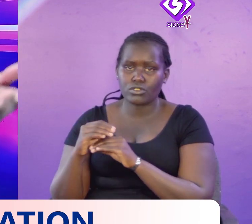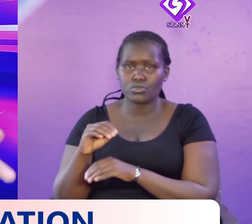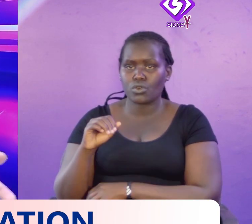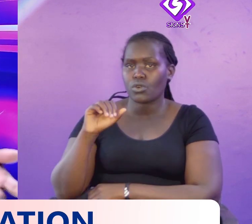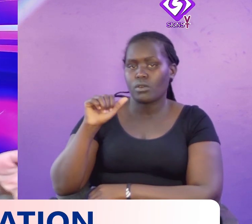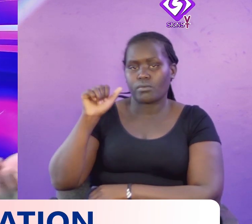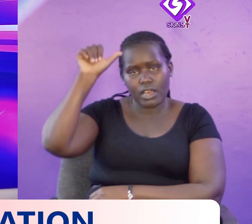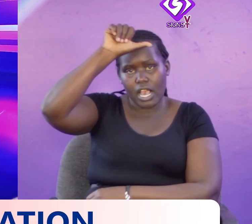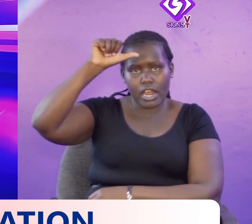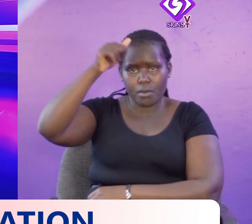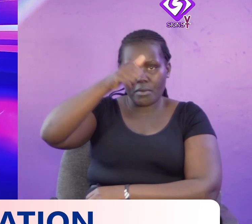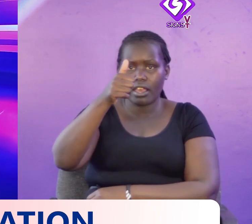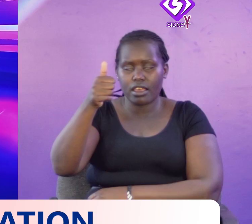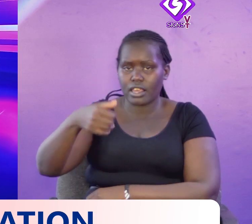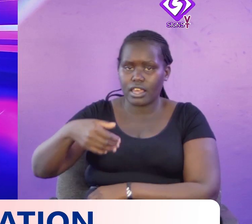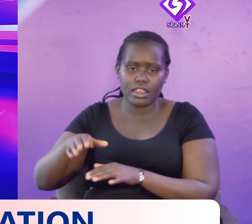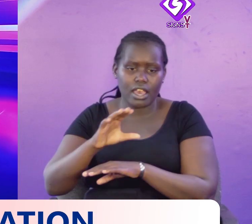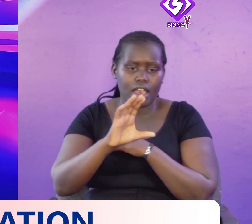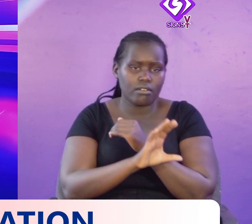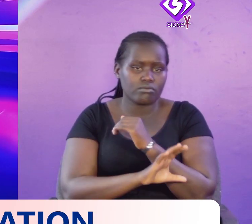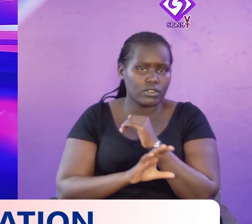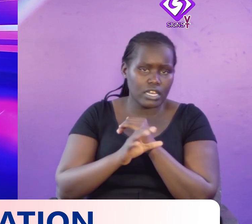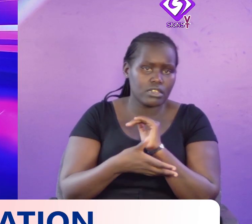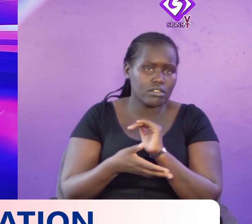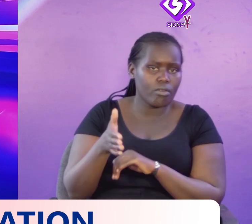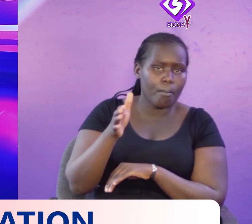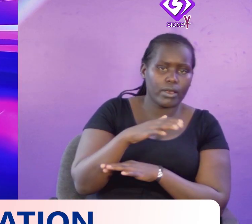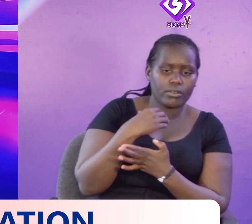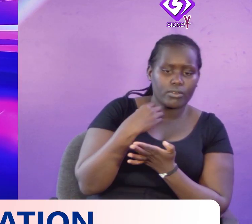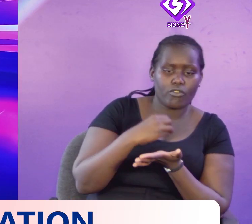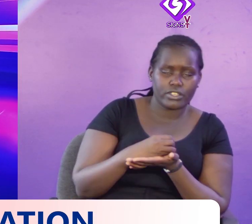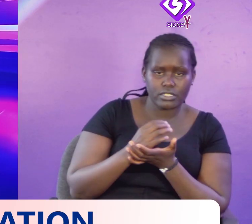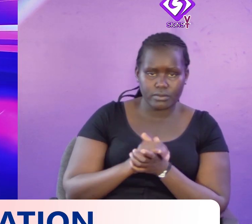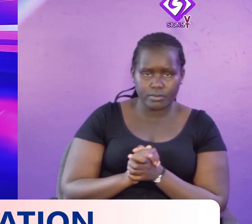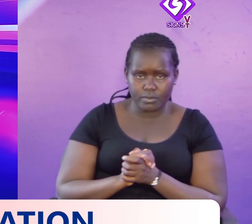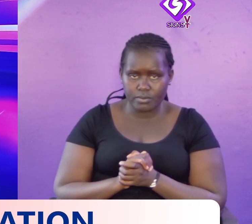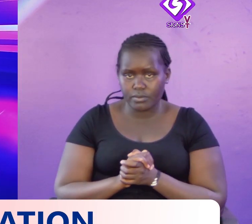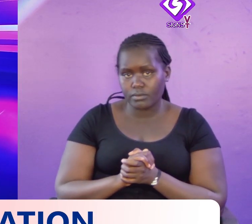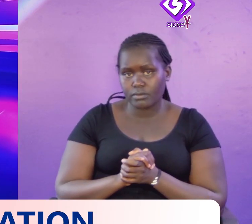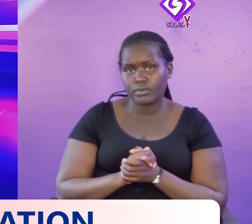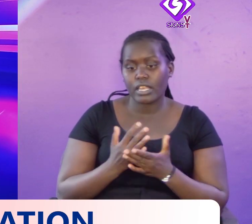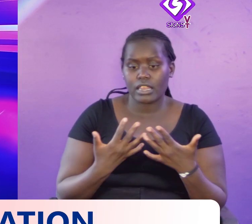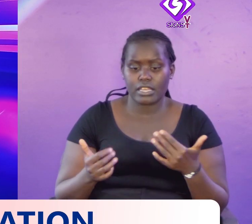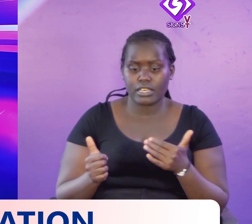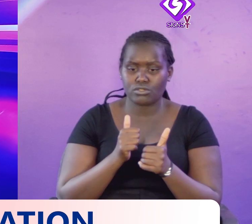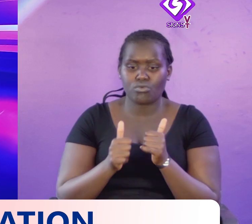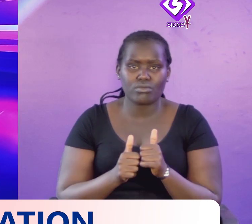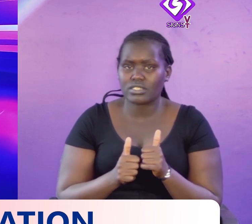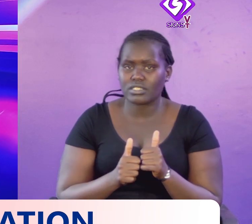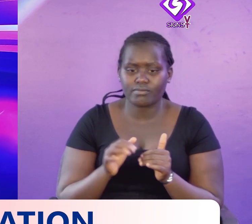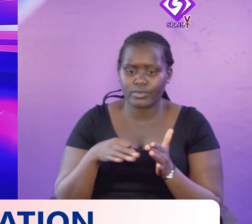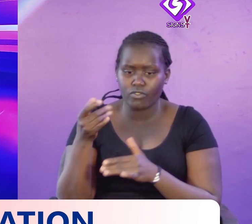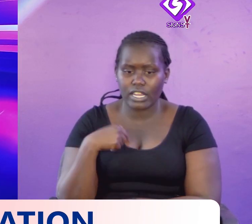other countries, they are brought back in coffins. Right. So these are the things that are eating us. And I am